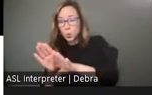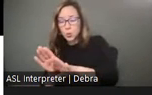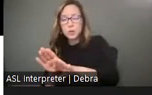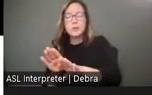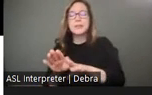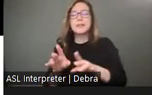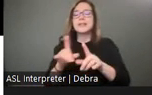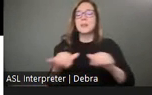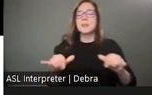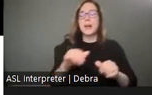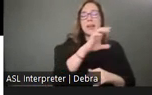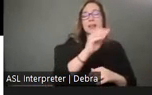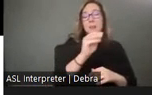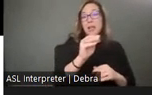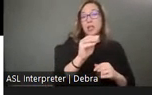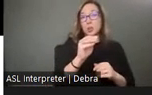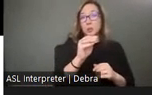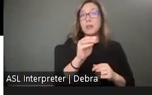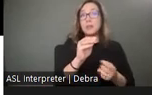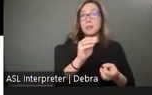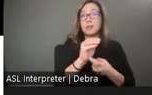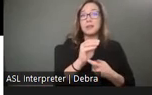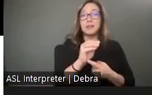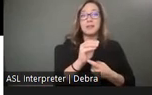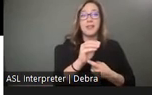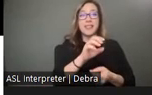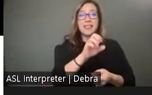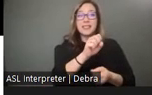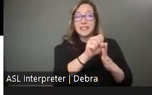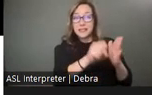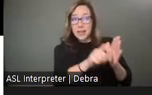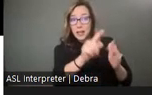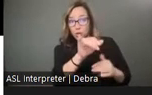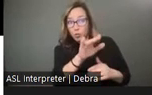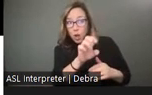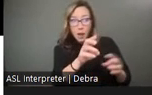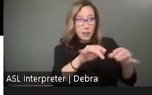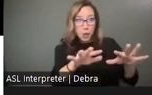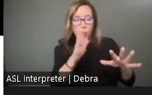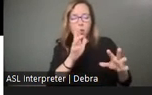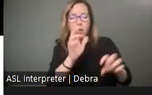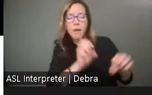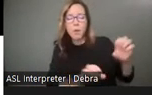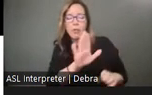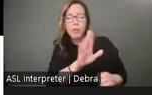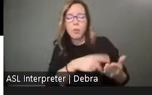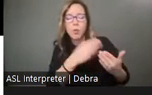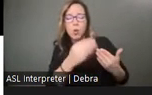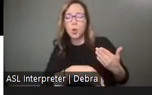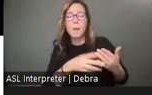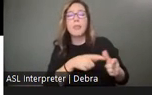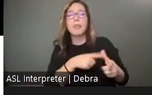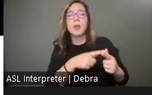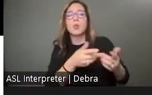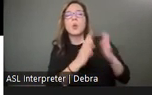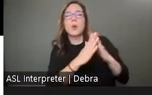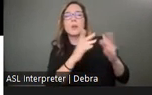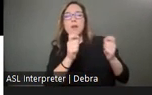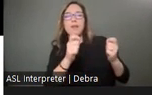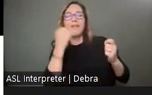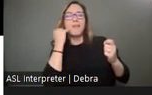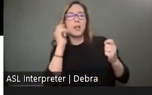case management side, that's when the state, tribe, or territory would really start evaluating their program and request a modification if needed. So